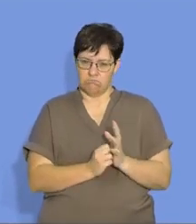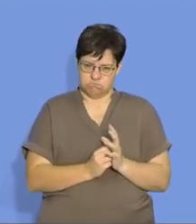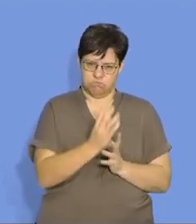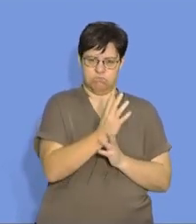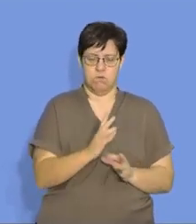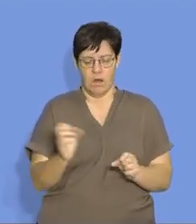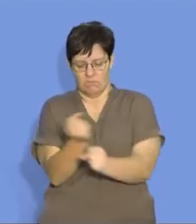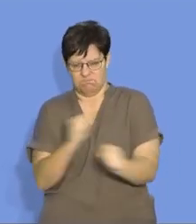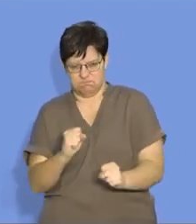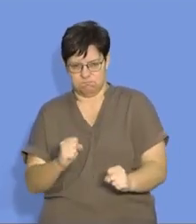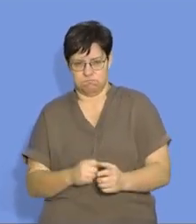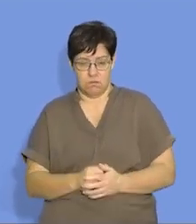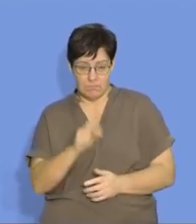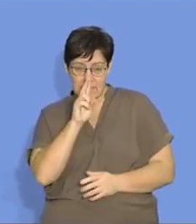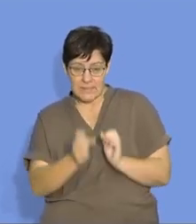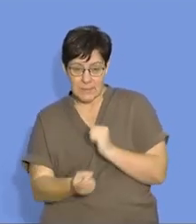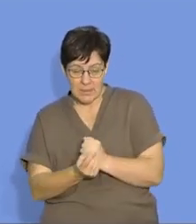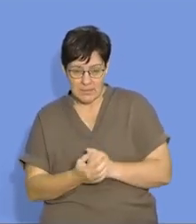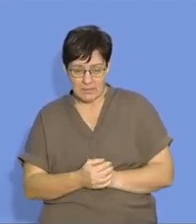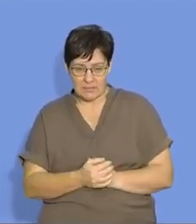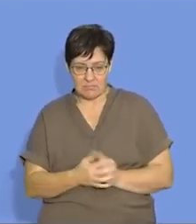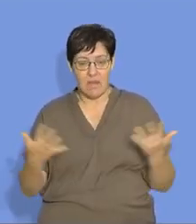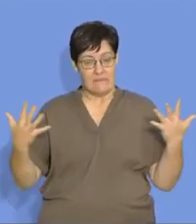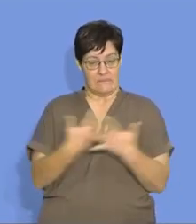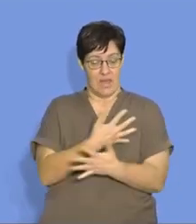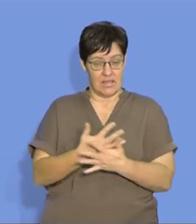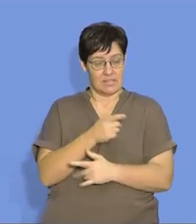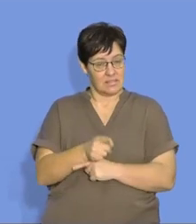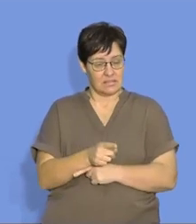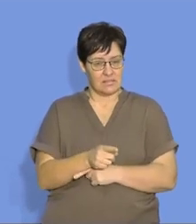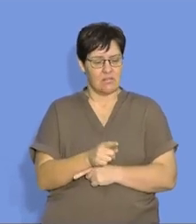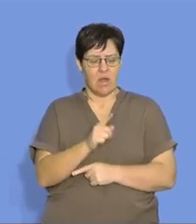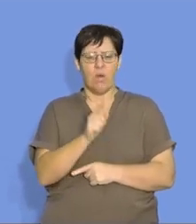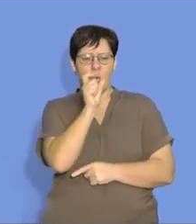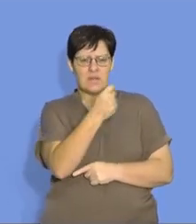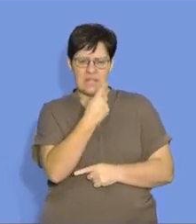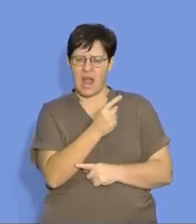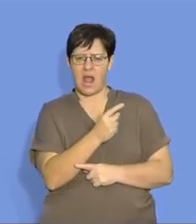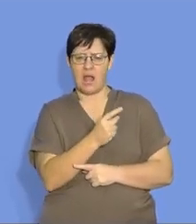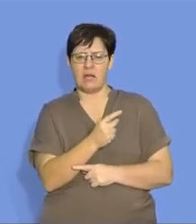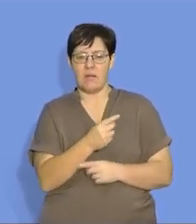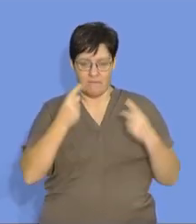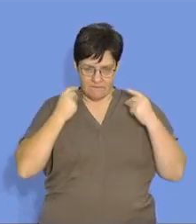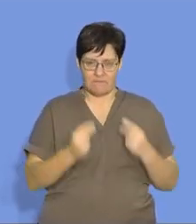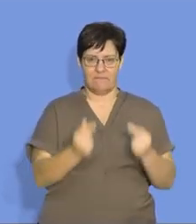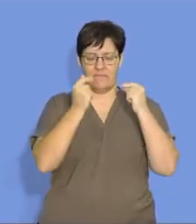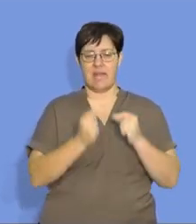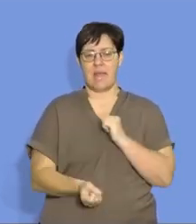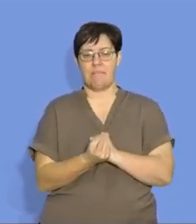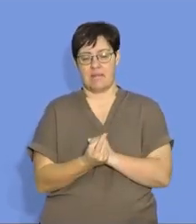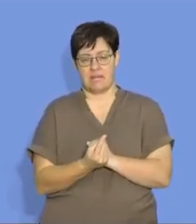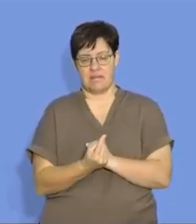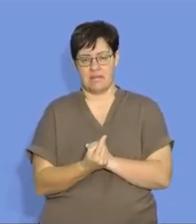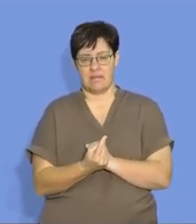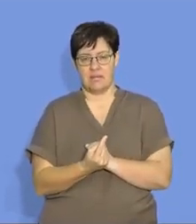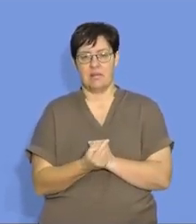see explosion. Now, when we look at fast reactions, as the word says, it's a very quick reaction. It